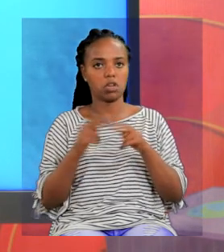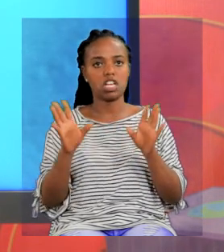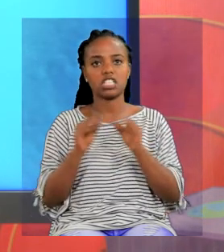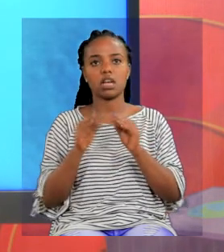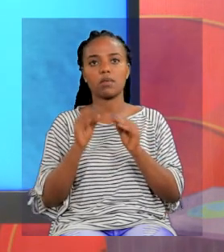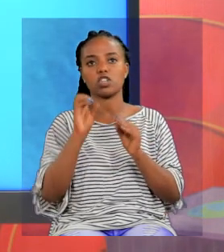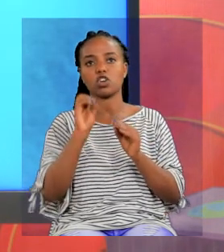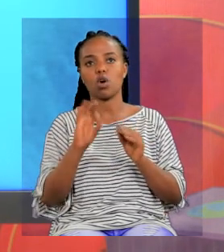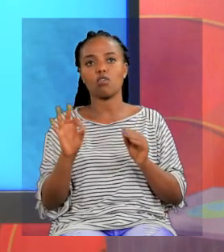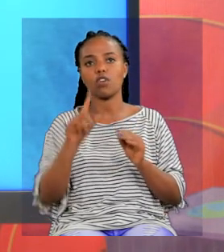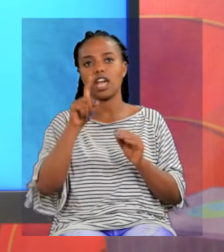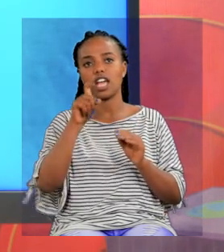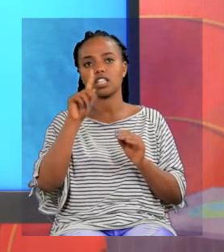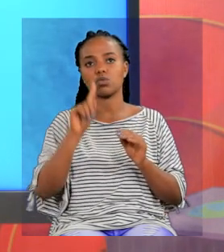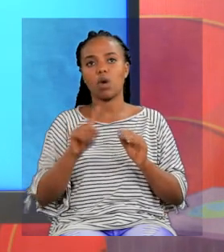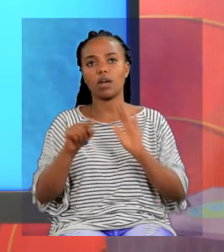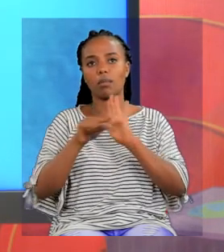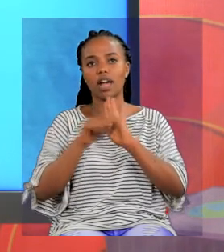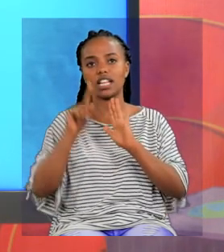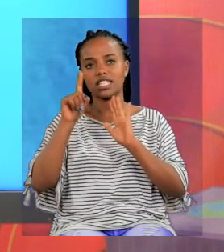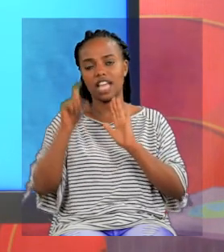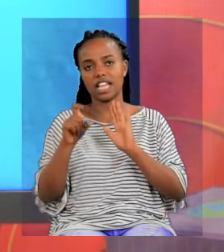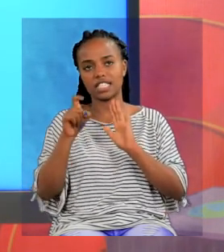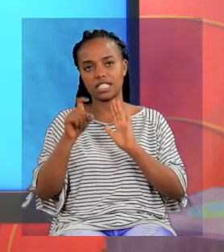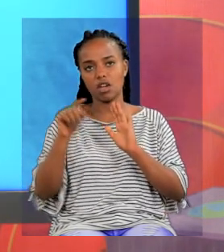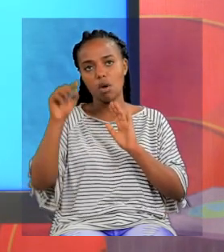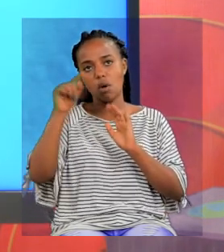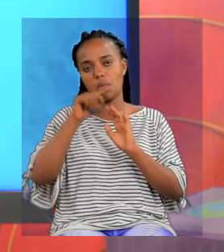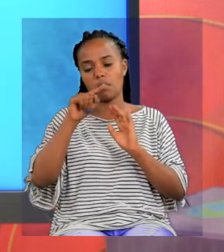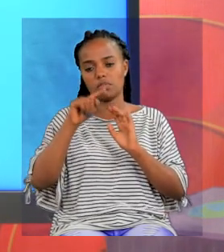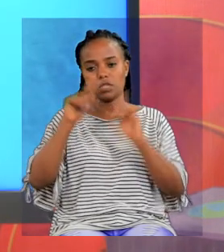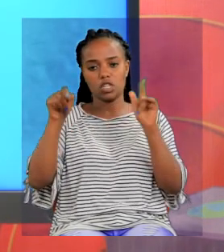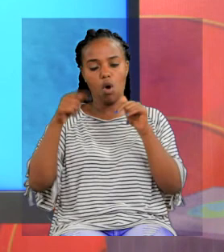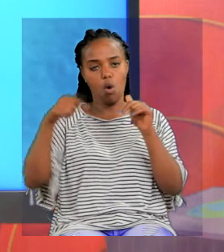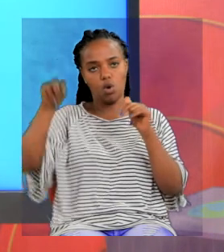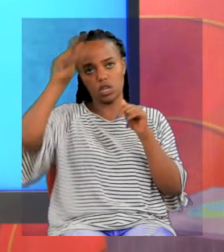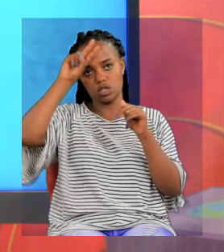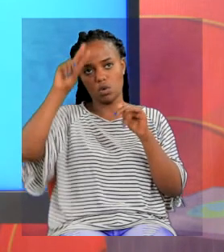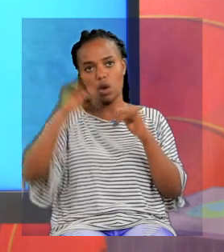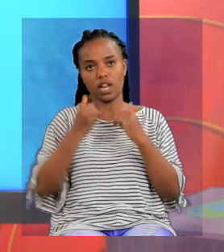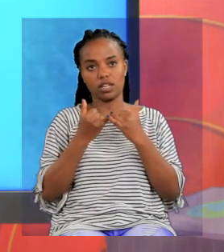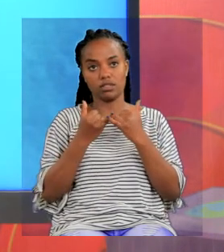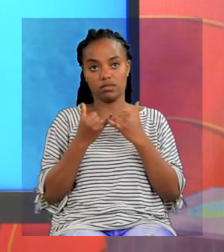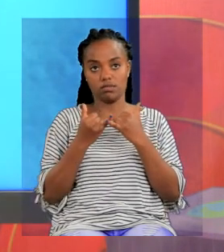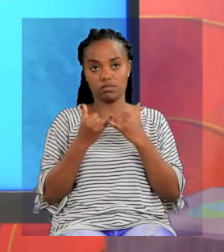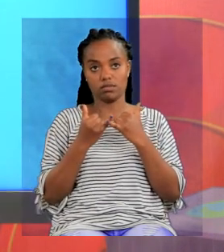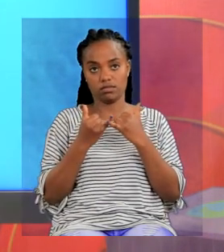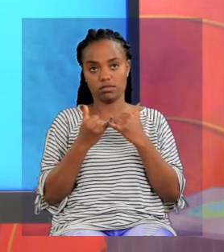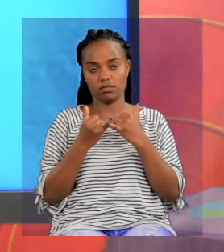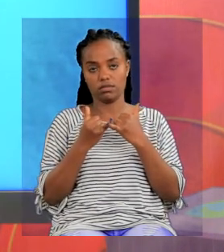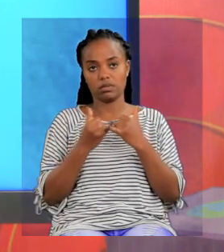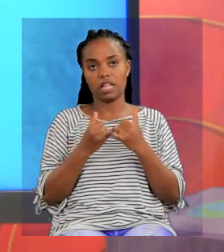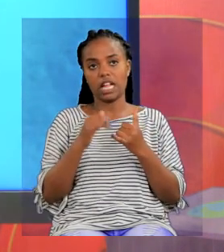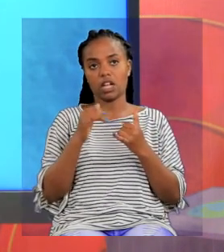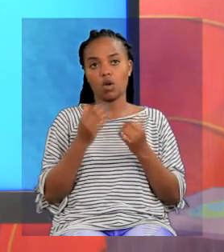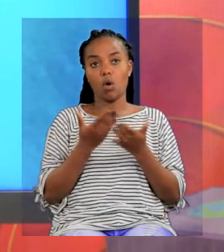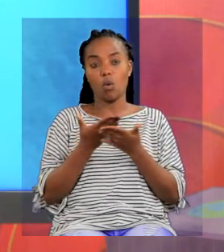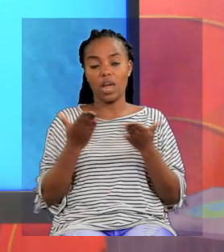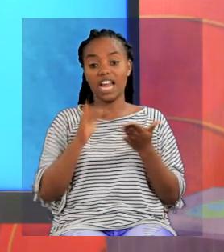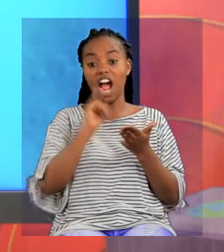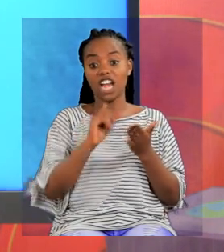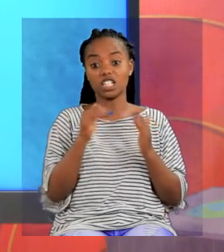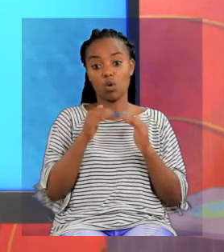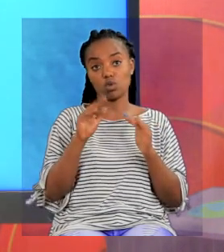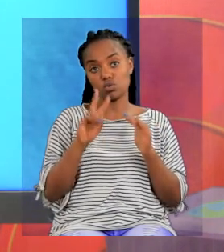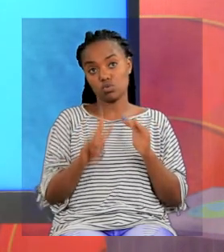of xi minus x bar the whole squared over n. When I is 1, it is x1 minus x bar squared. When I